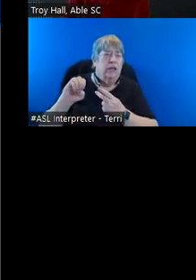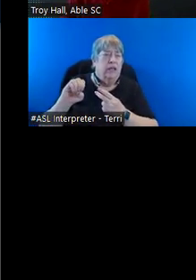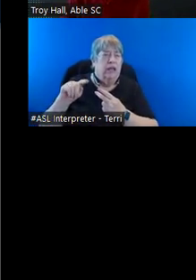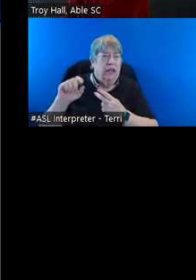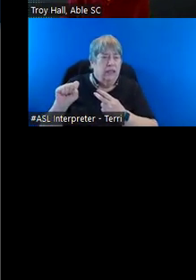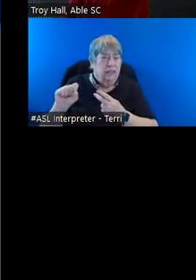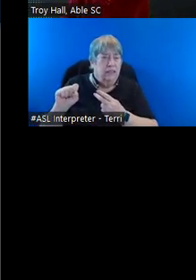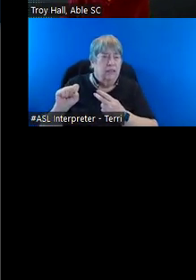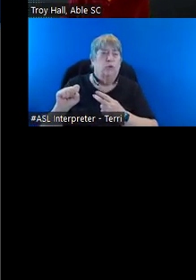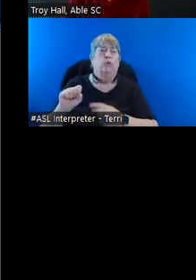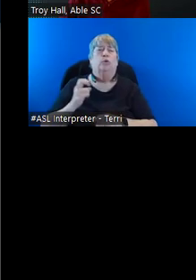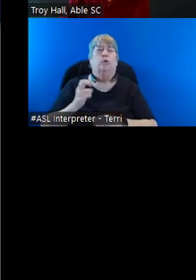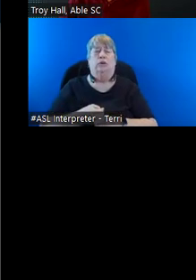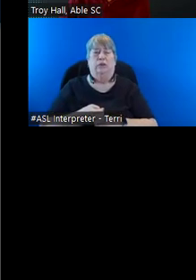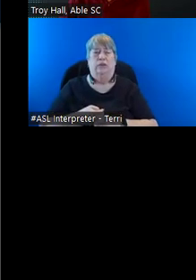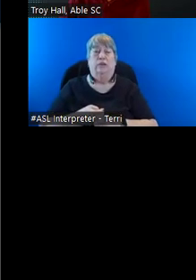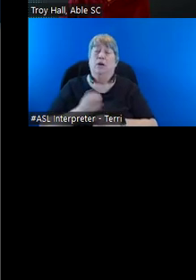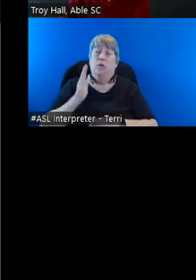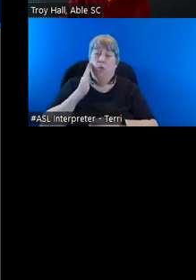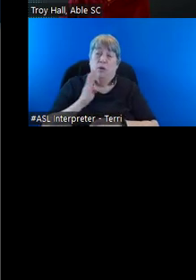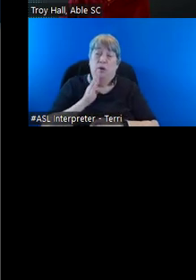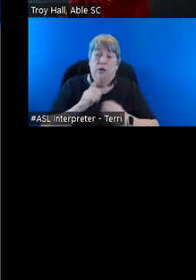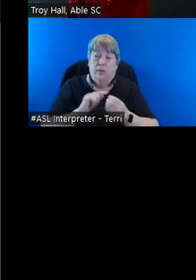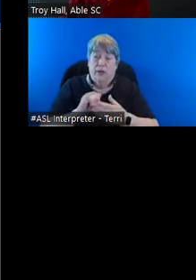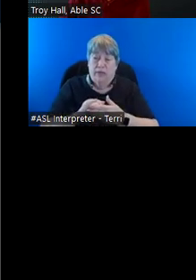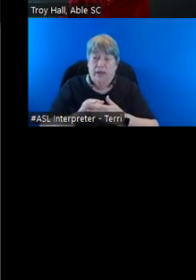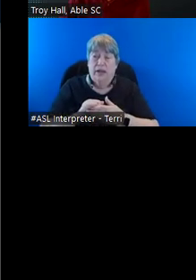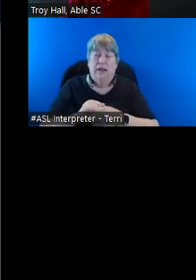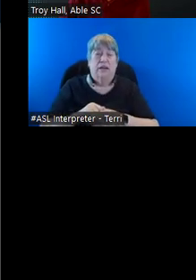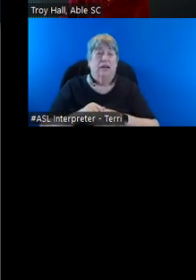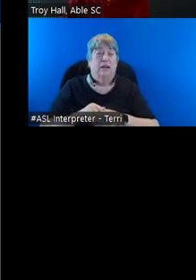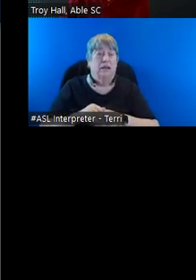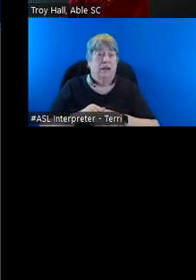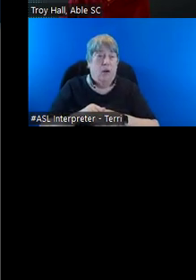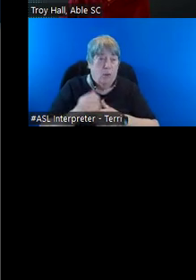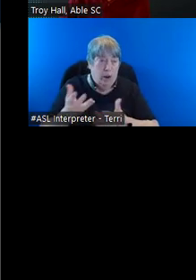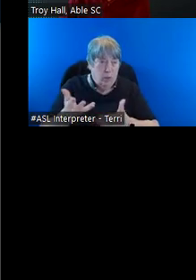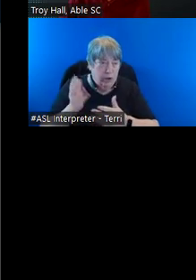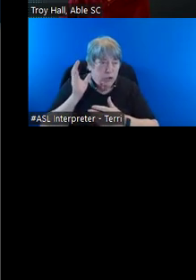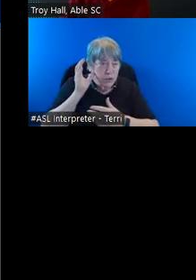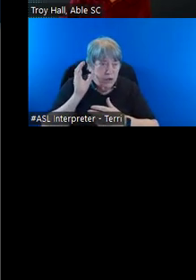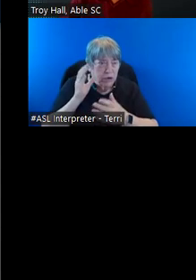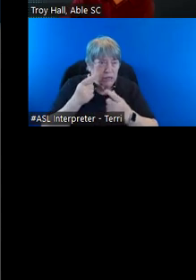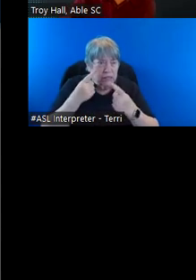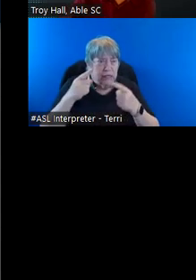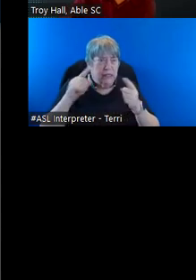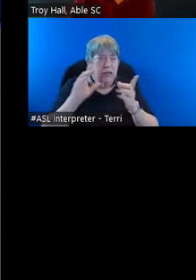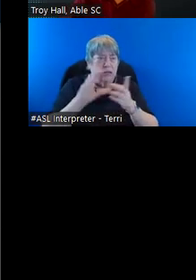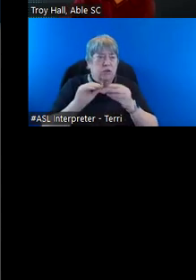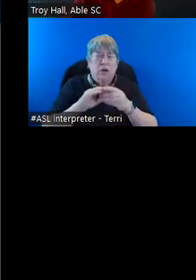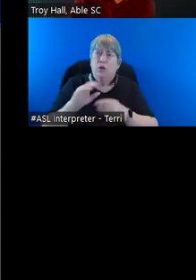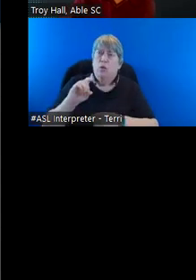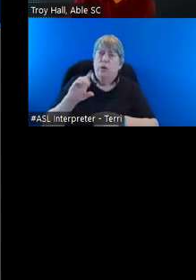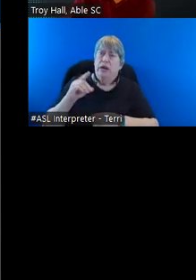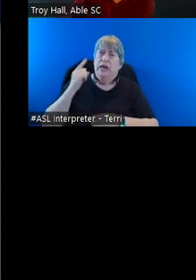That's a tough one, but we are going to talk about it. Hearing success stories. We did hear one great